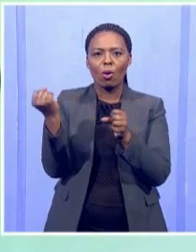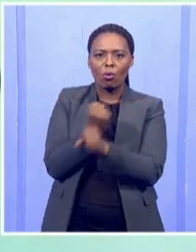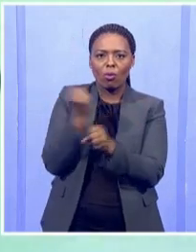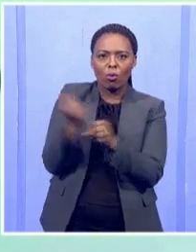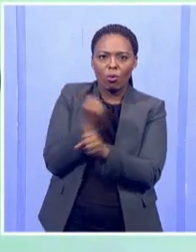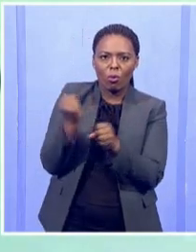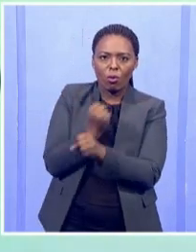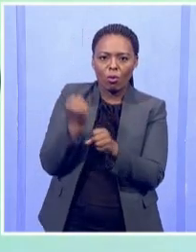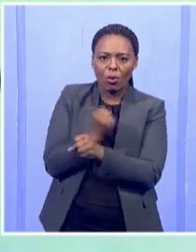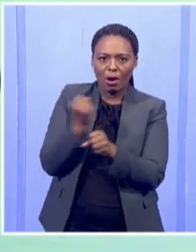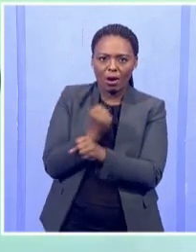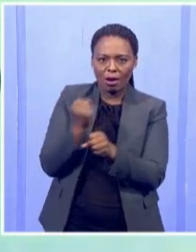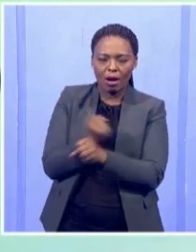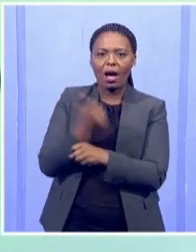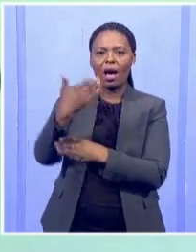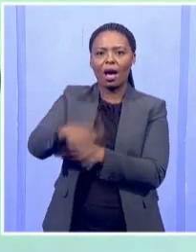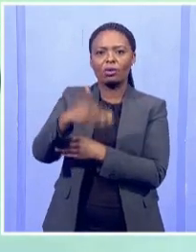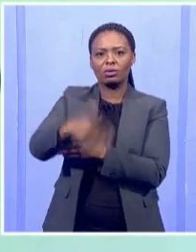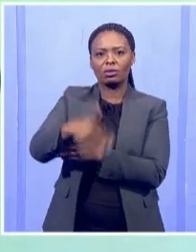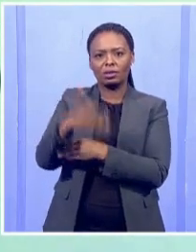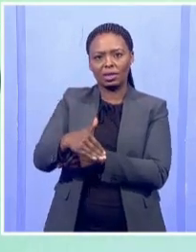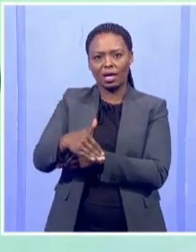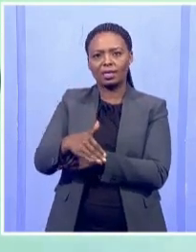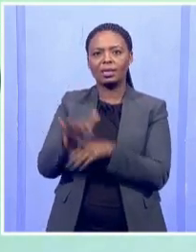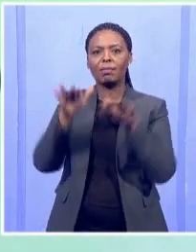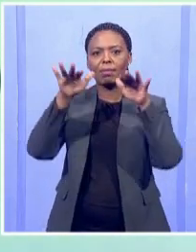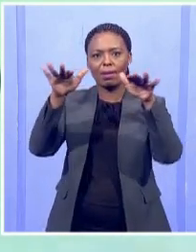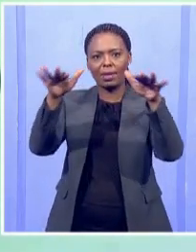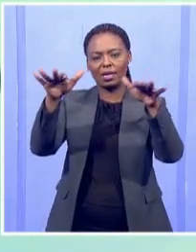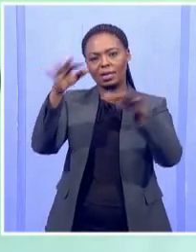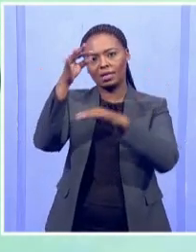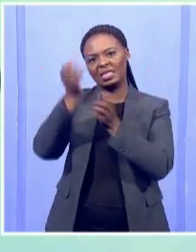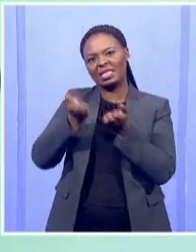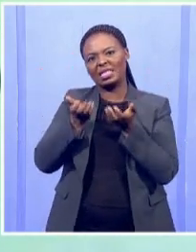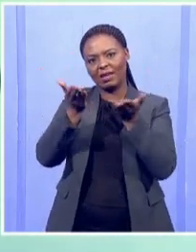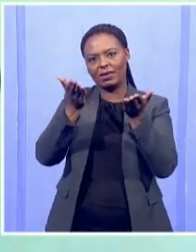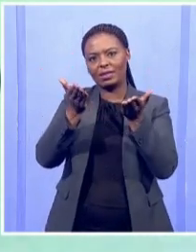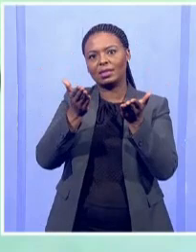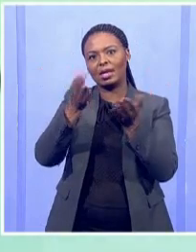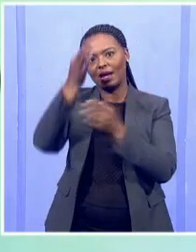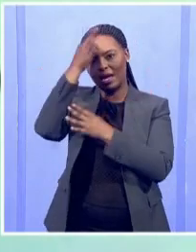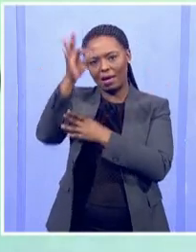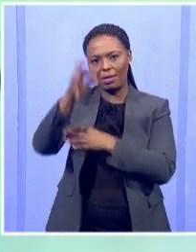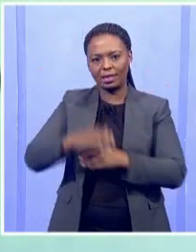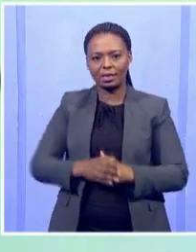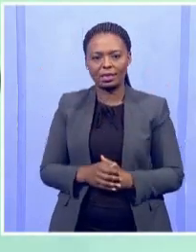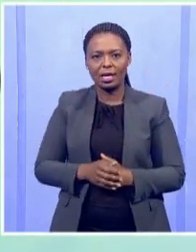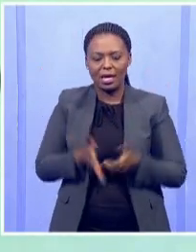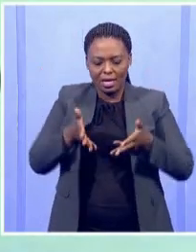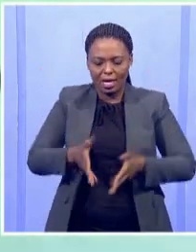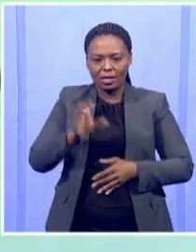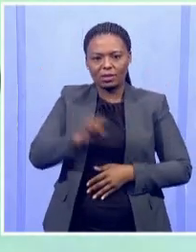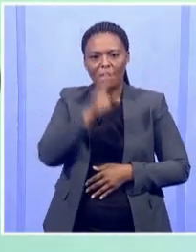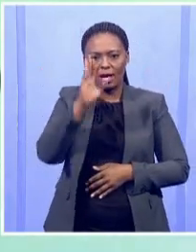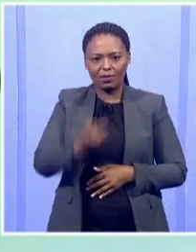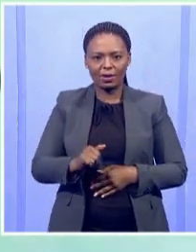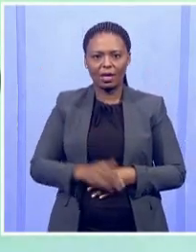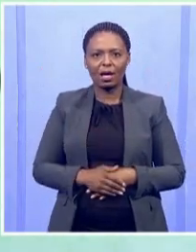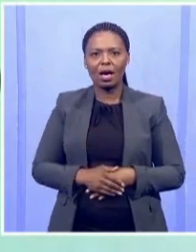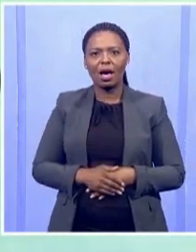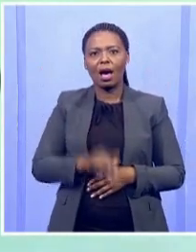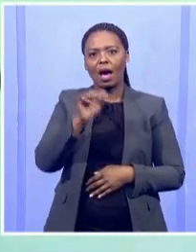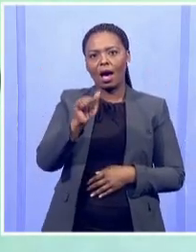remunerative work outside the public service. In short, here in South Africa, it's called